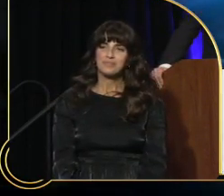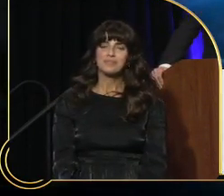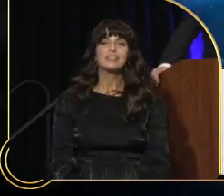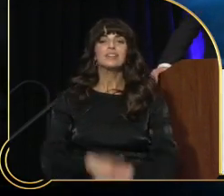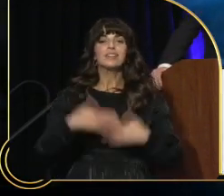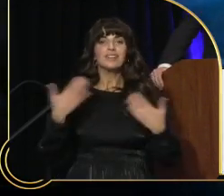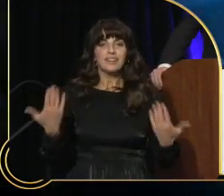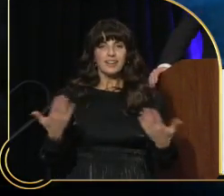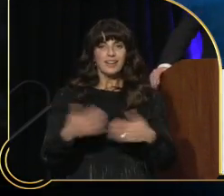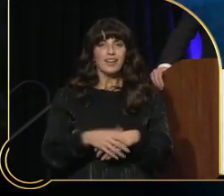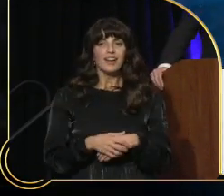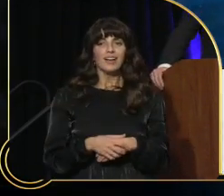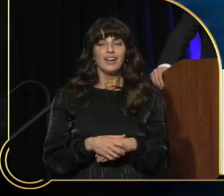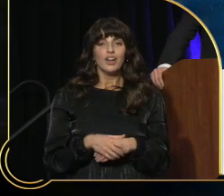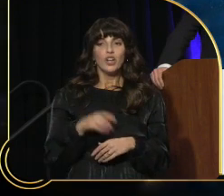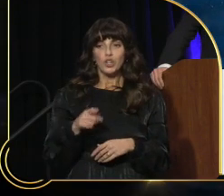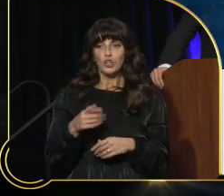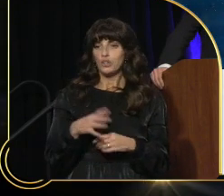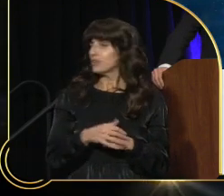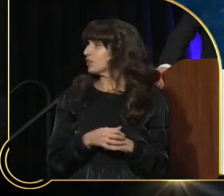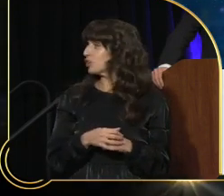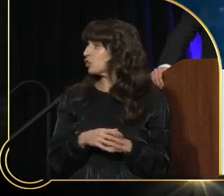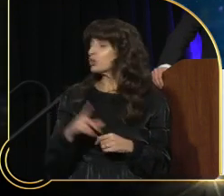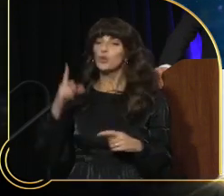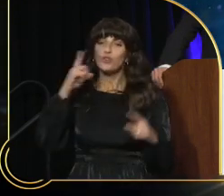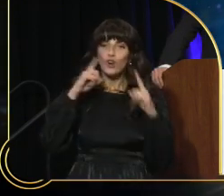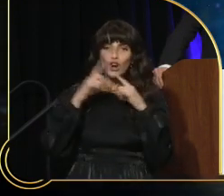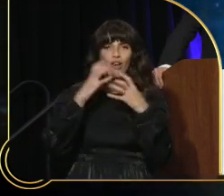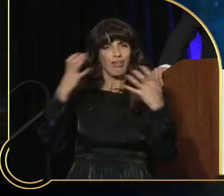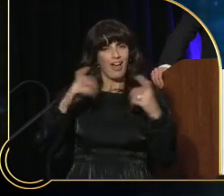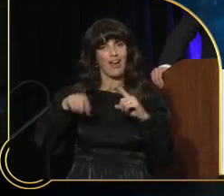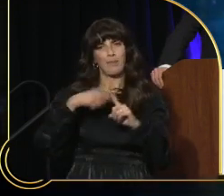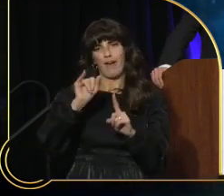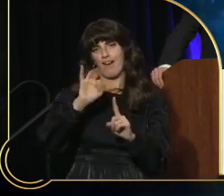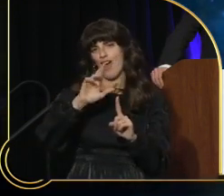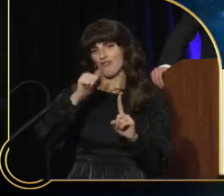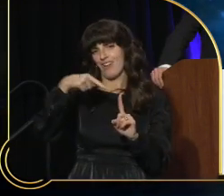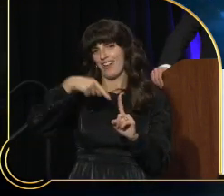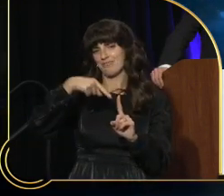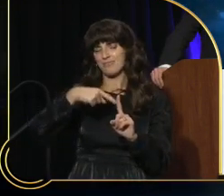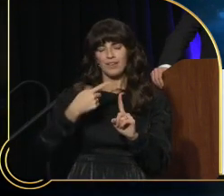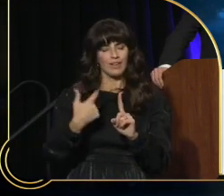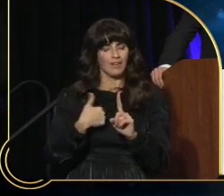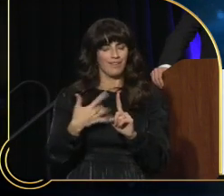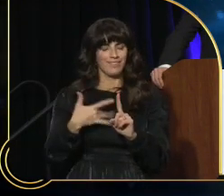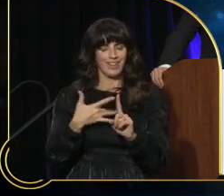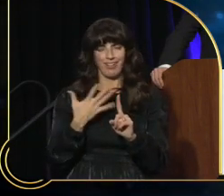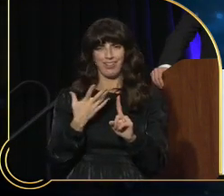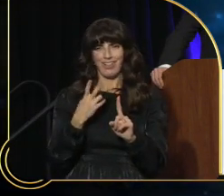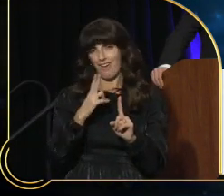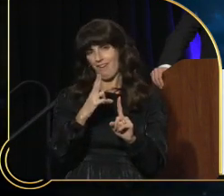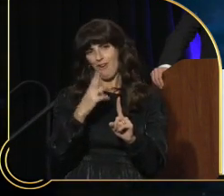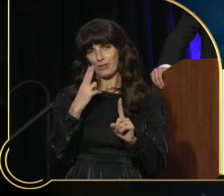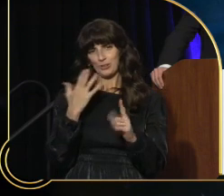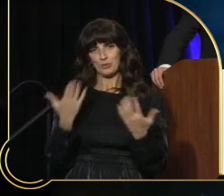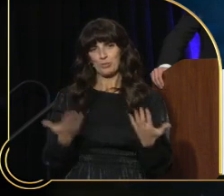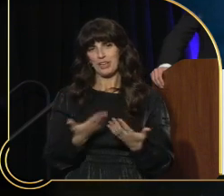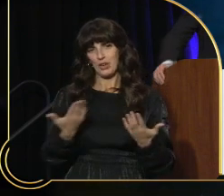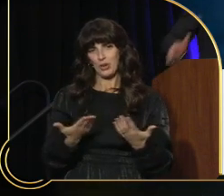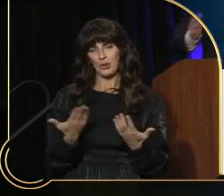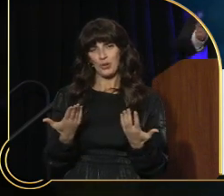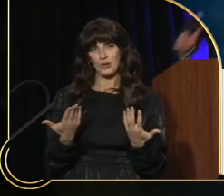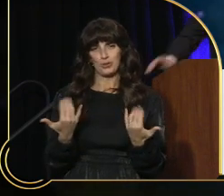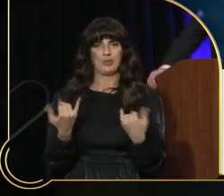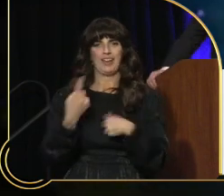So you've heard a lot about Ira Burnham. I am so honored to be here to have